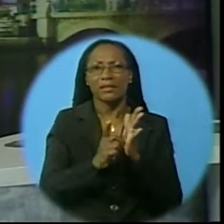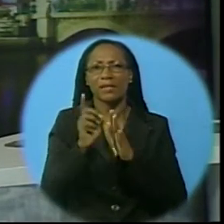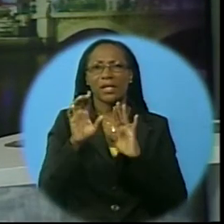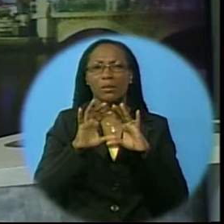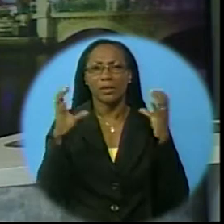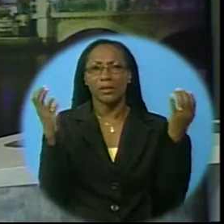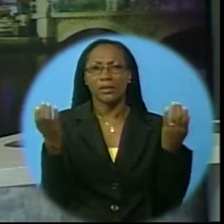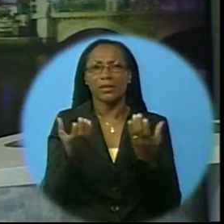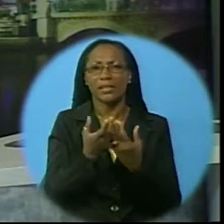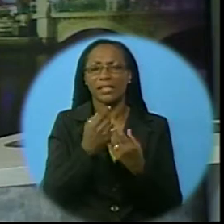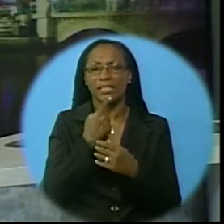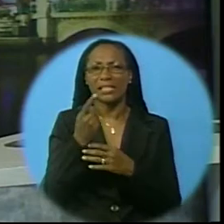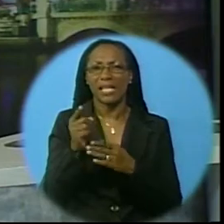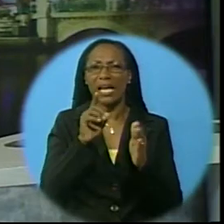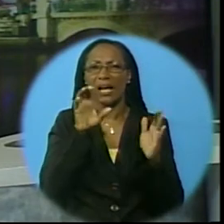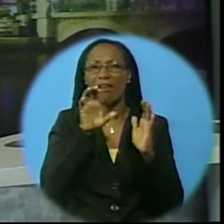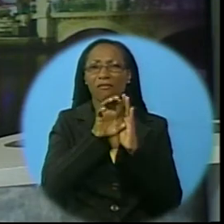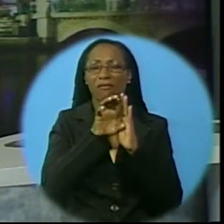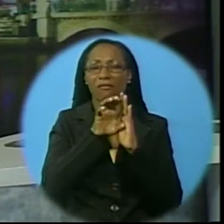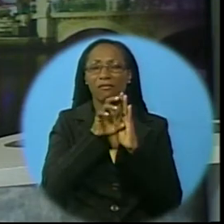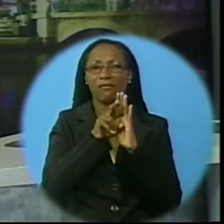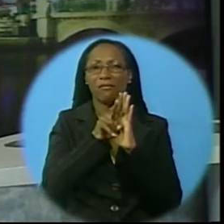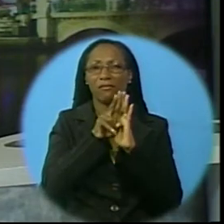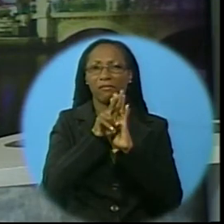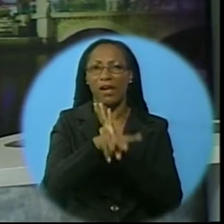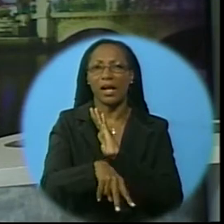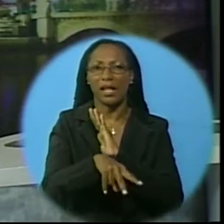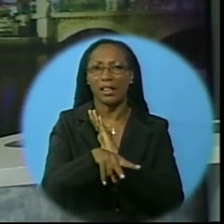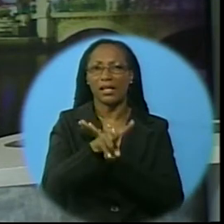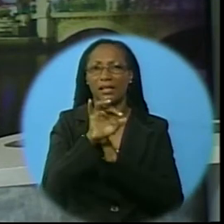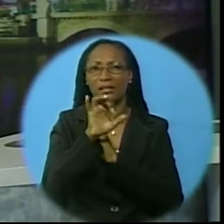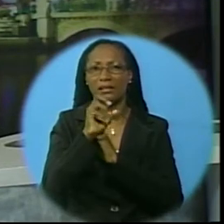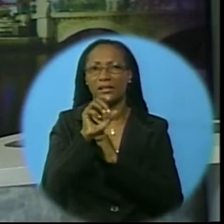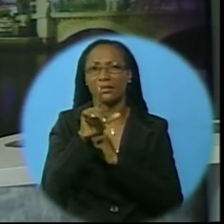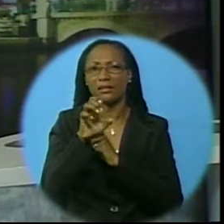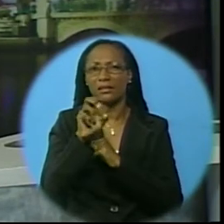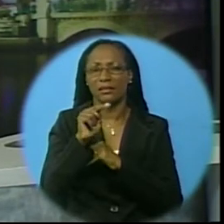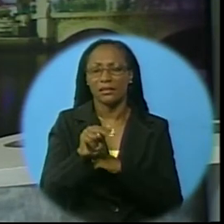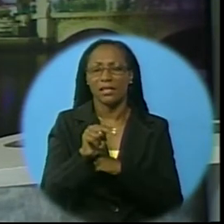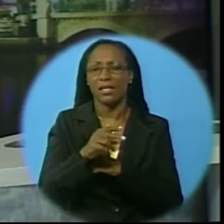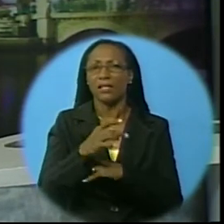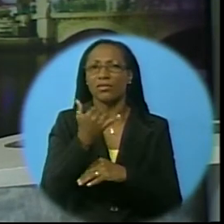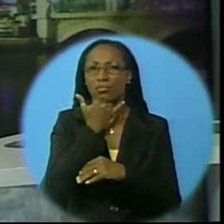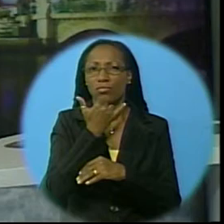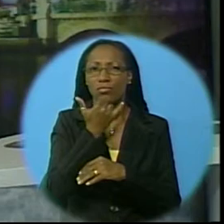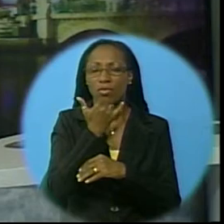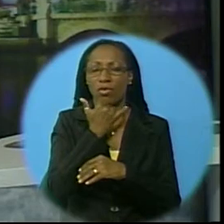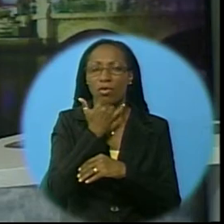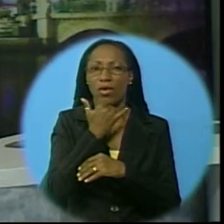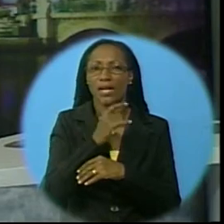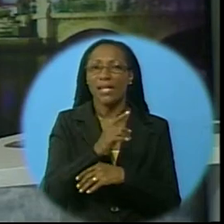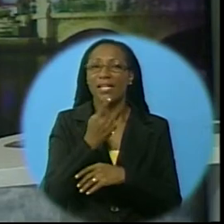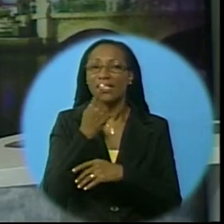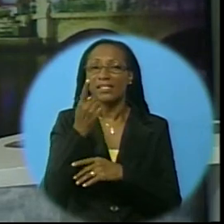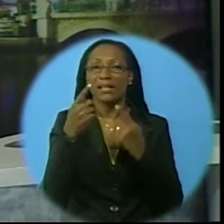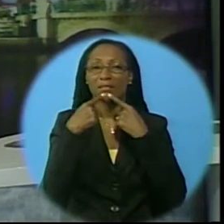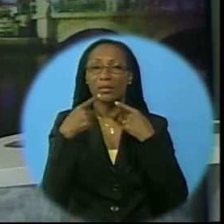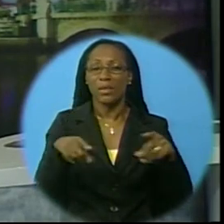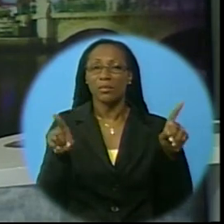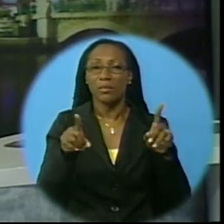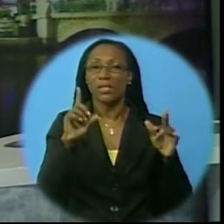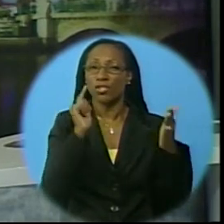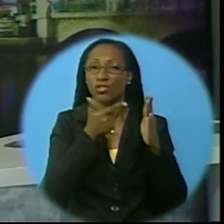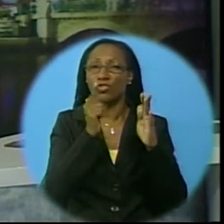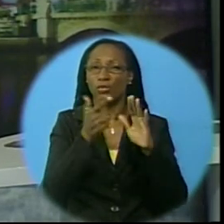is denouncing violence in that community. This as it seeks to reassure the public that the shooting death of Williams was in no